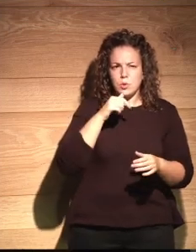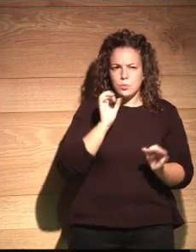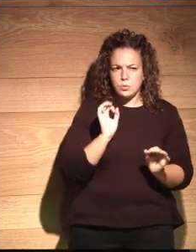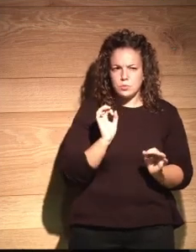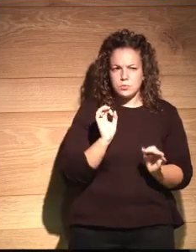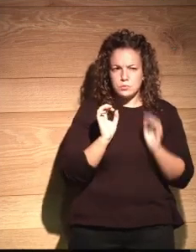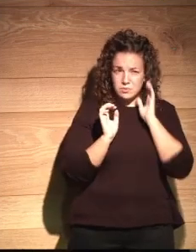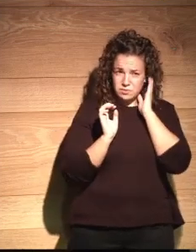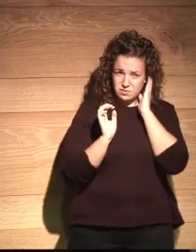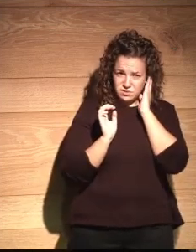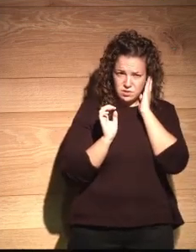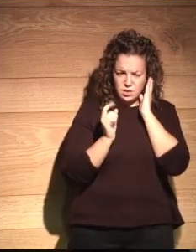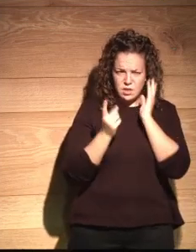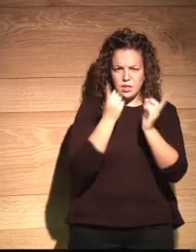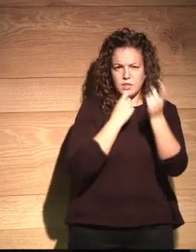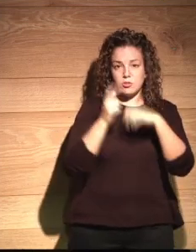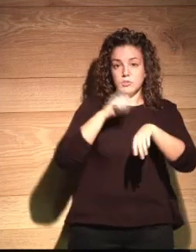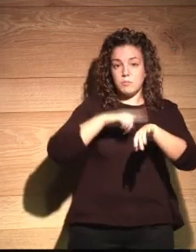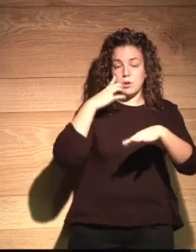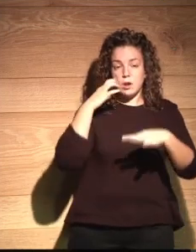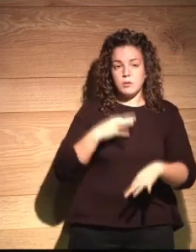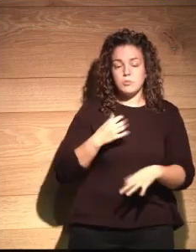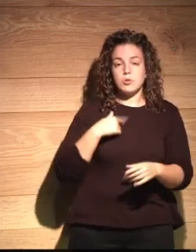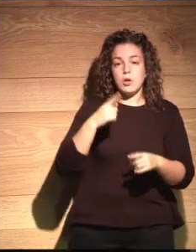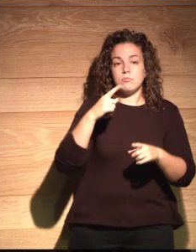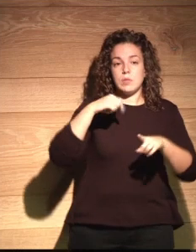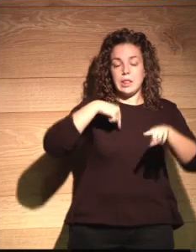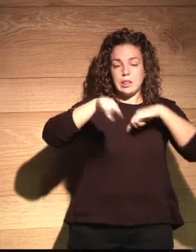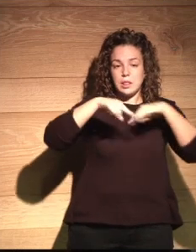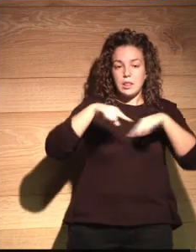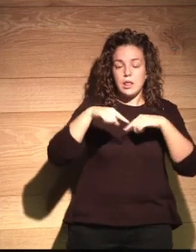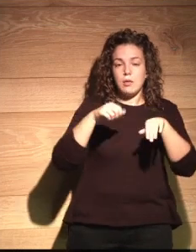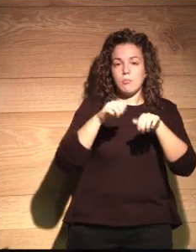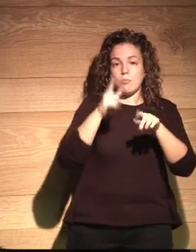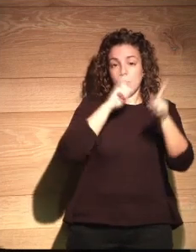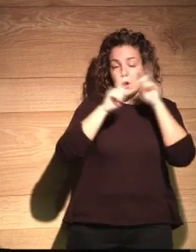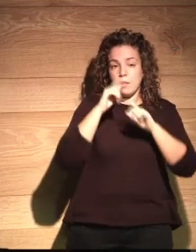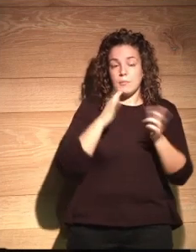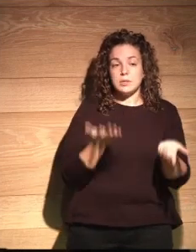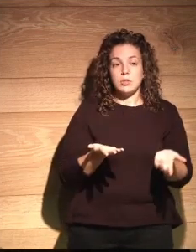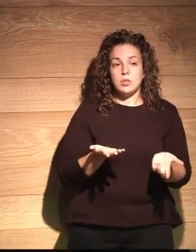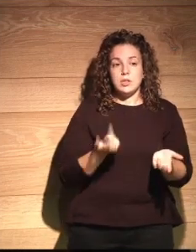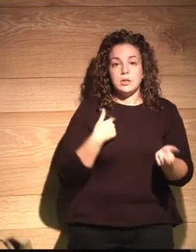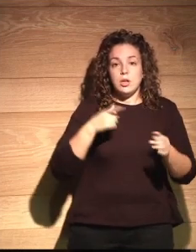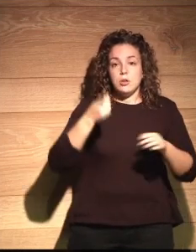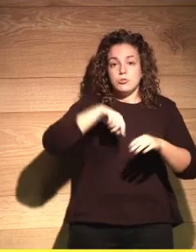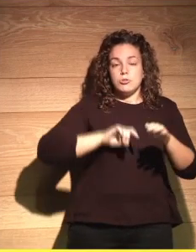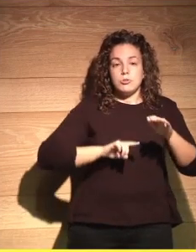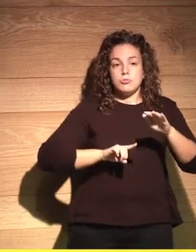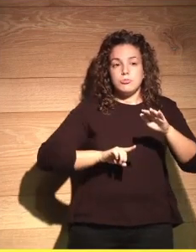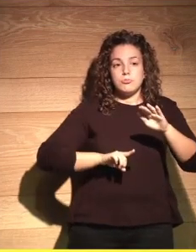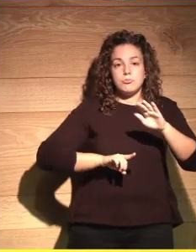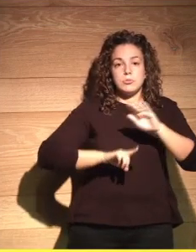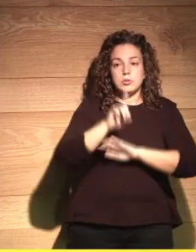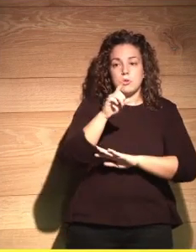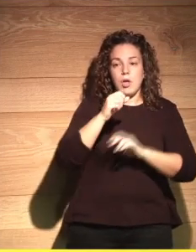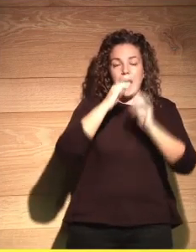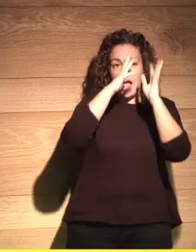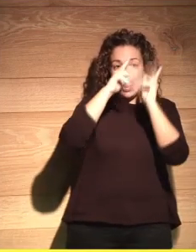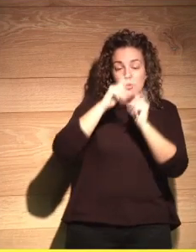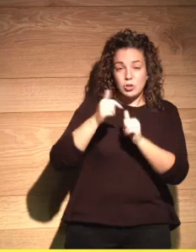time you've got traffic problem on the road, well, some of those algorithms use some of the ones we developed over 10 years ago here based on